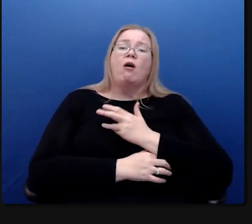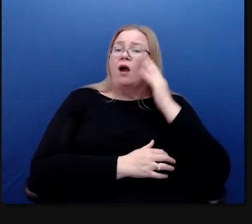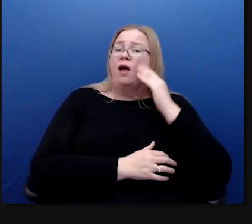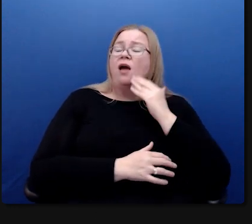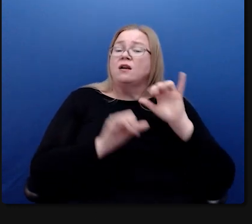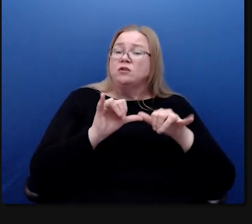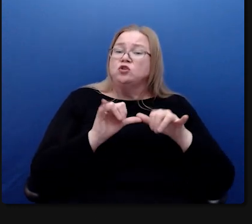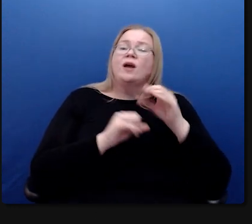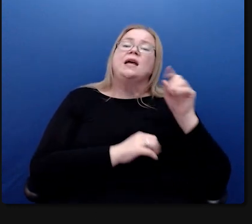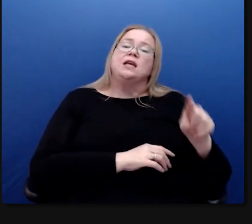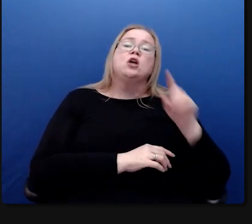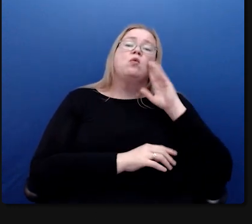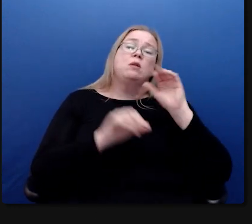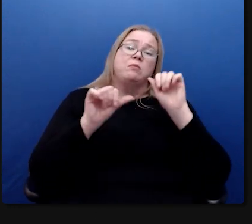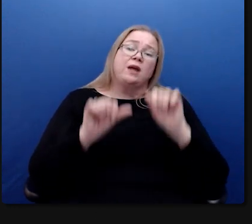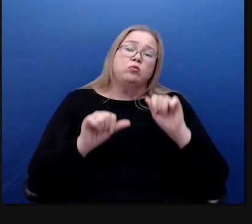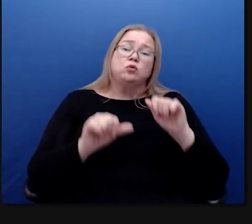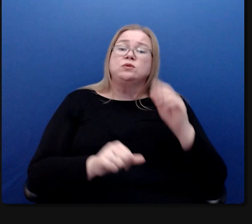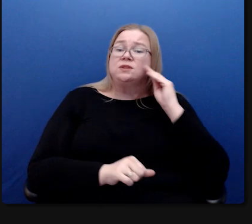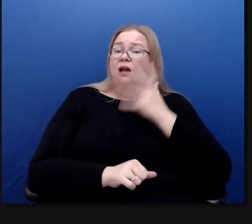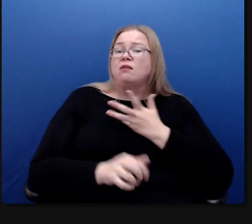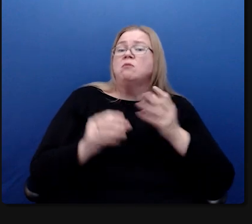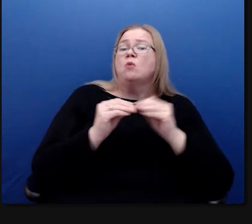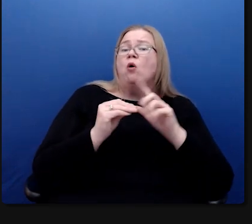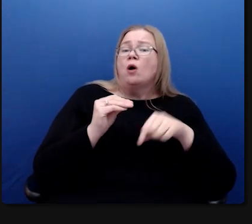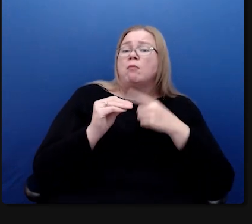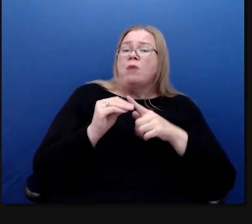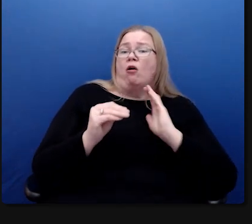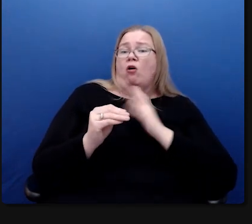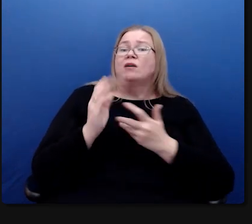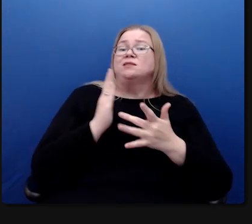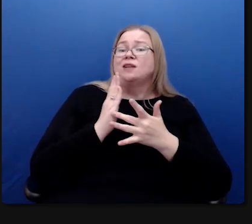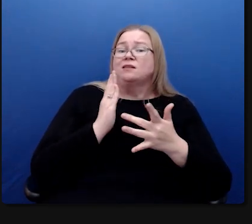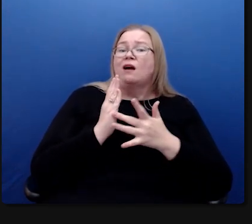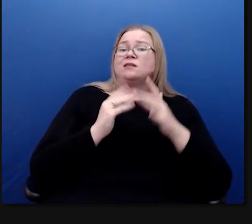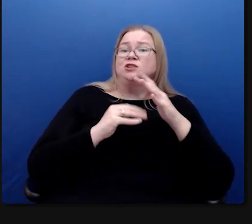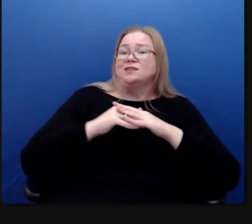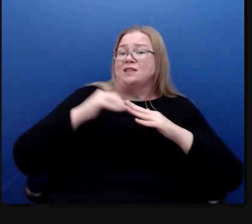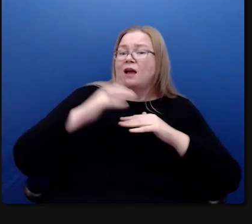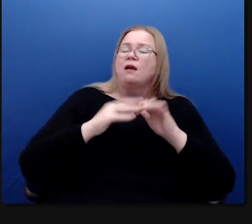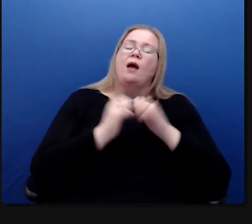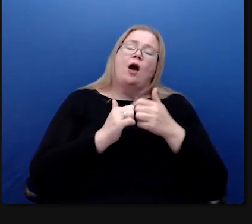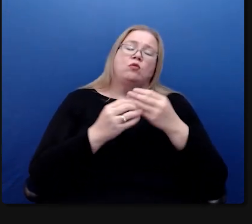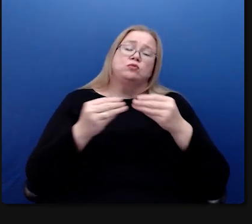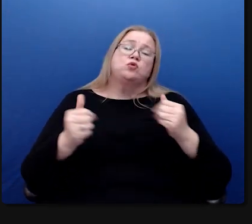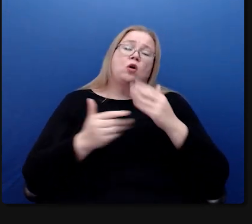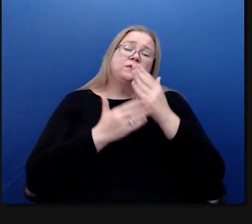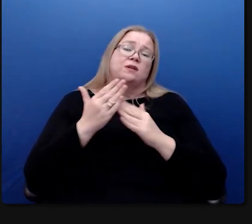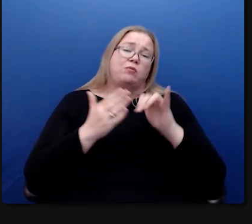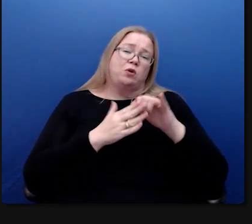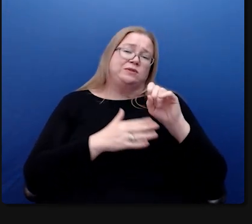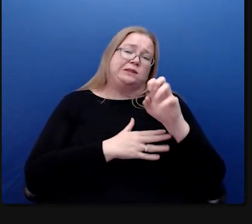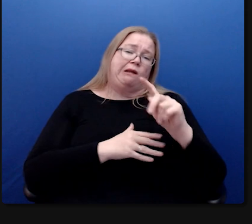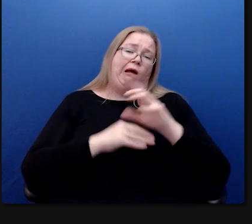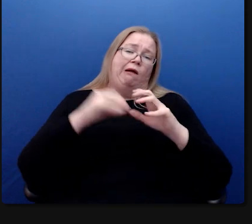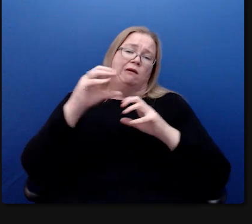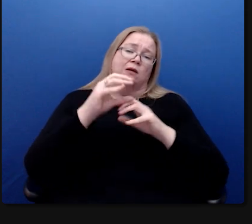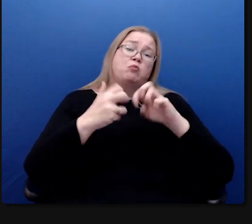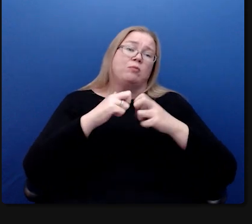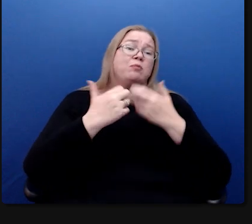different problems need different tools and approaches in order for us to really tackle and drive those outcomes.